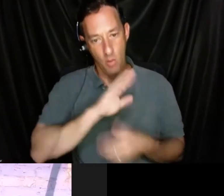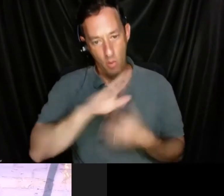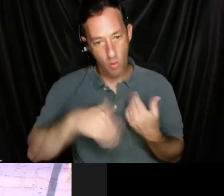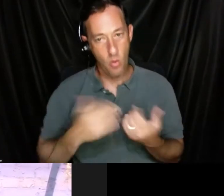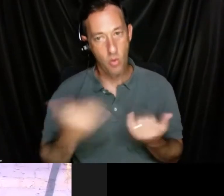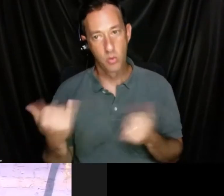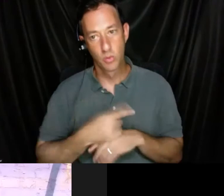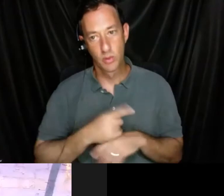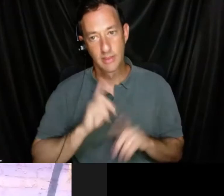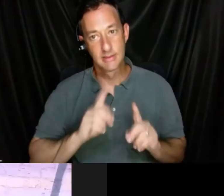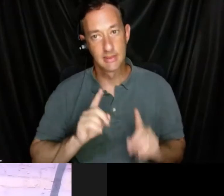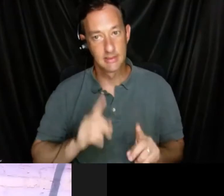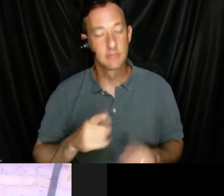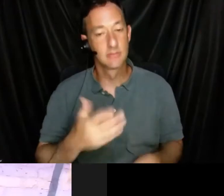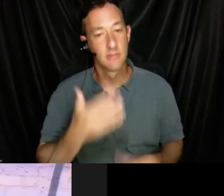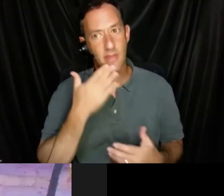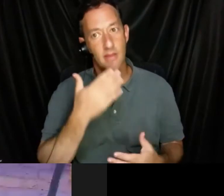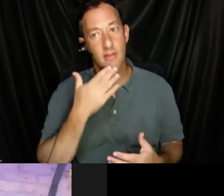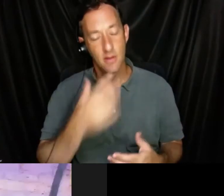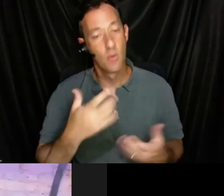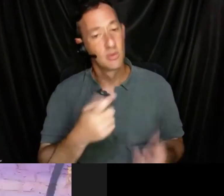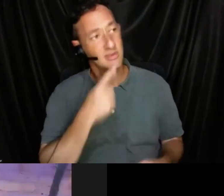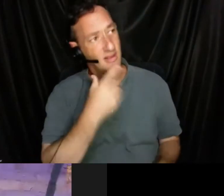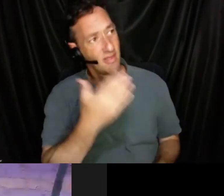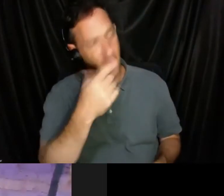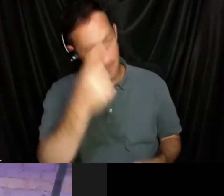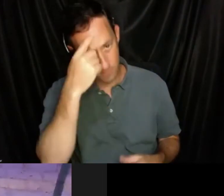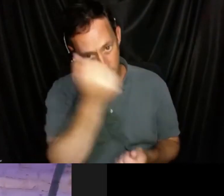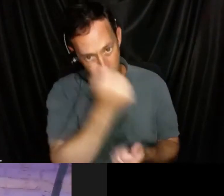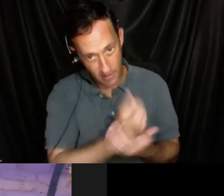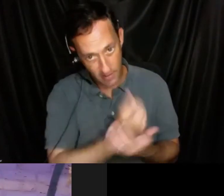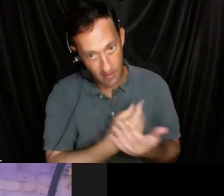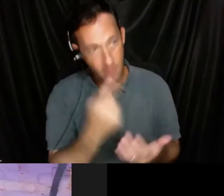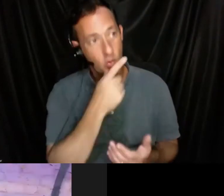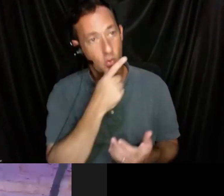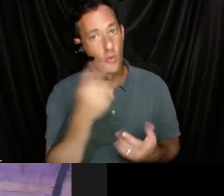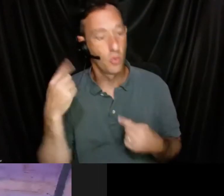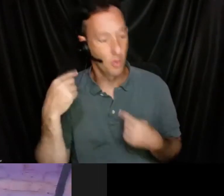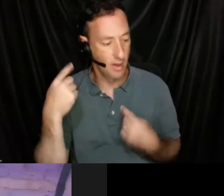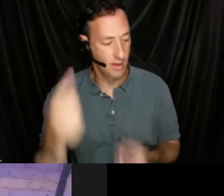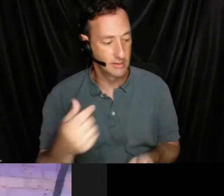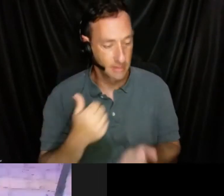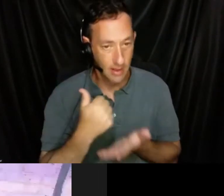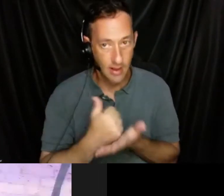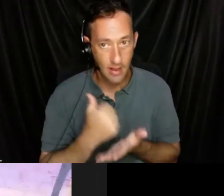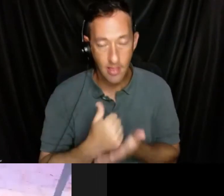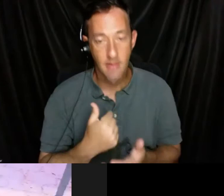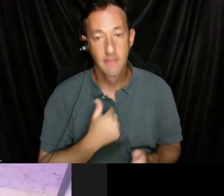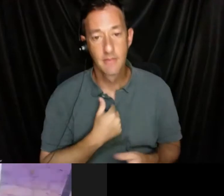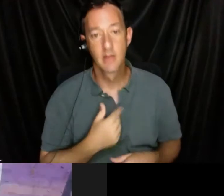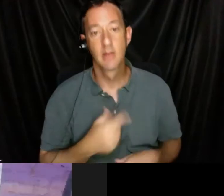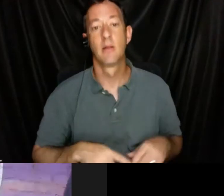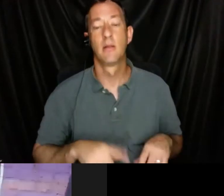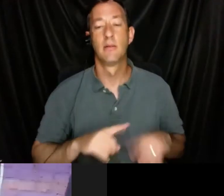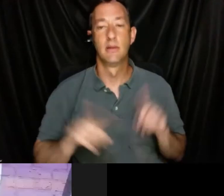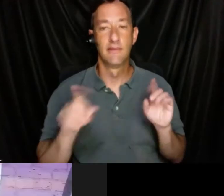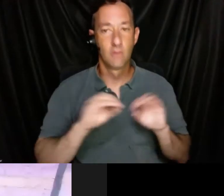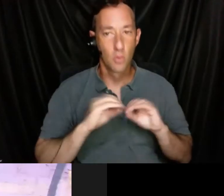you so much. Yes, and I want to say thank you for everyone who has helped me, the organizations,